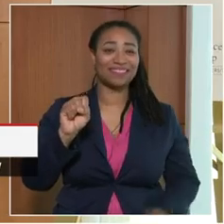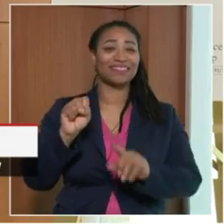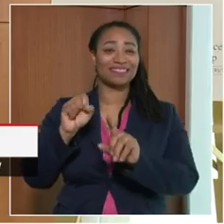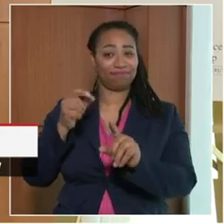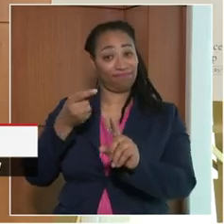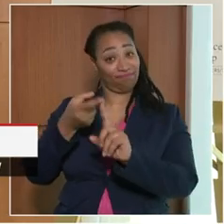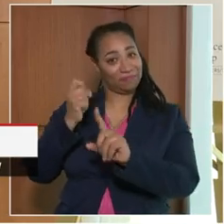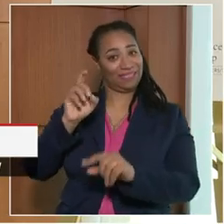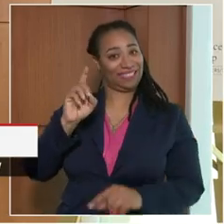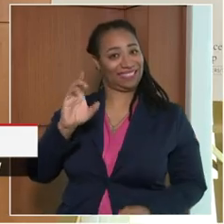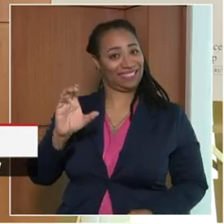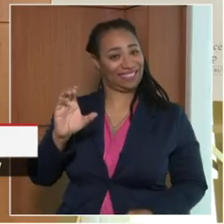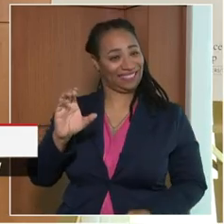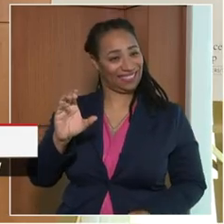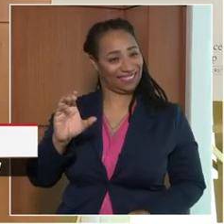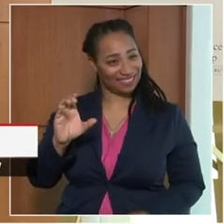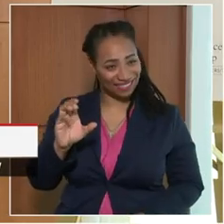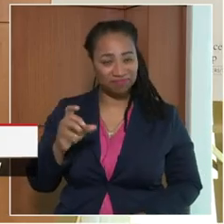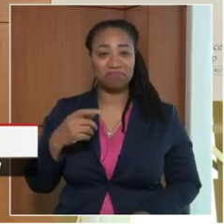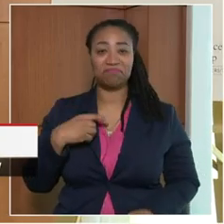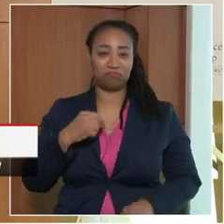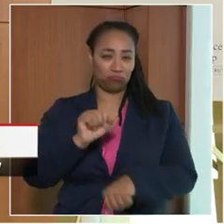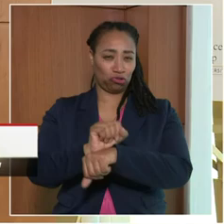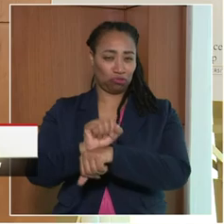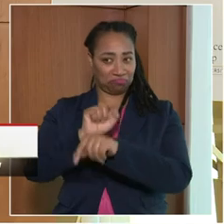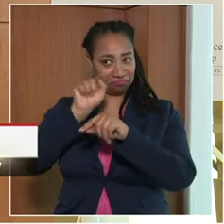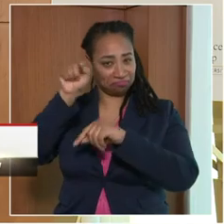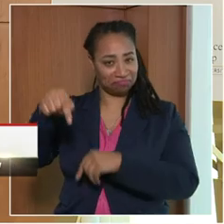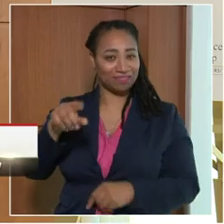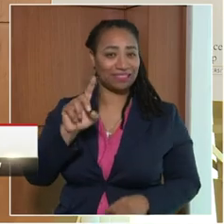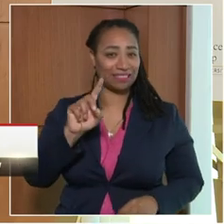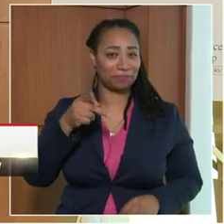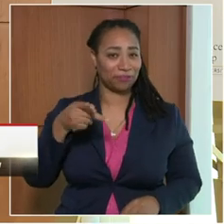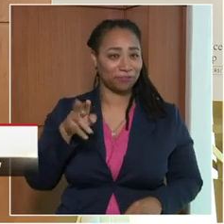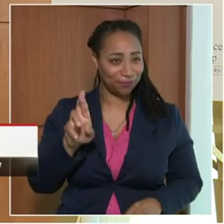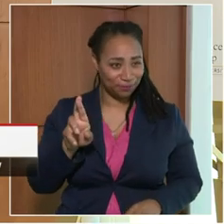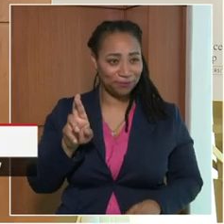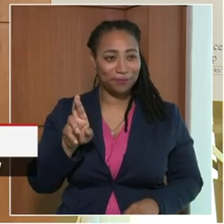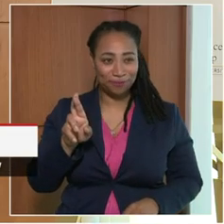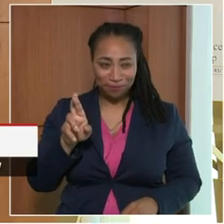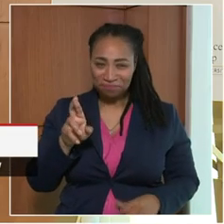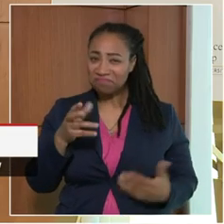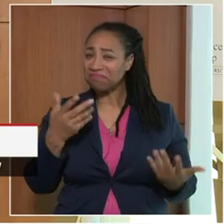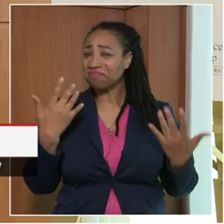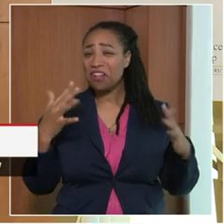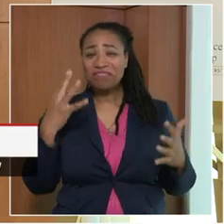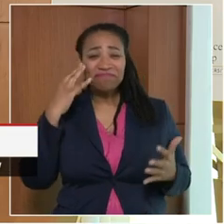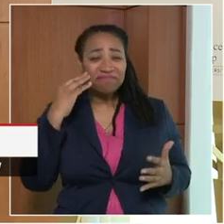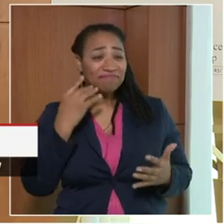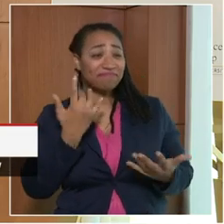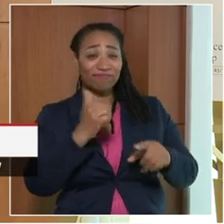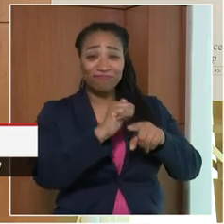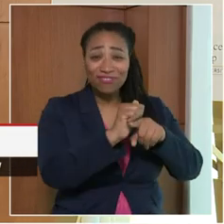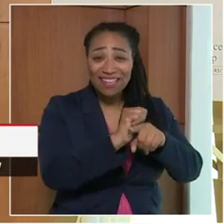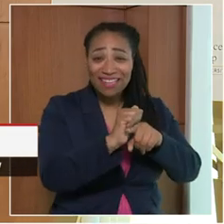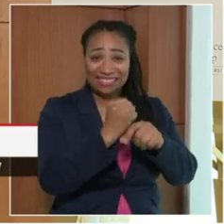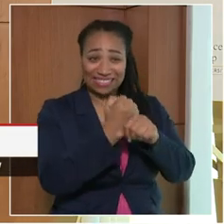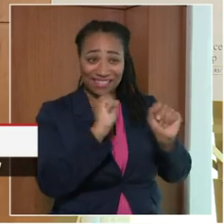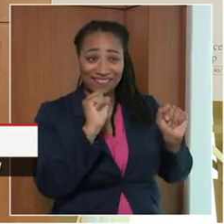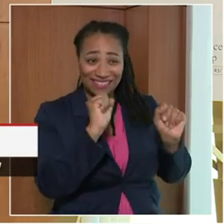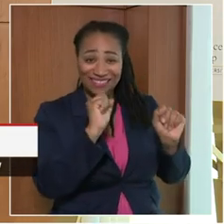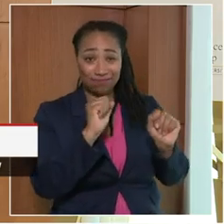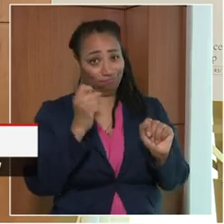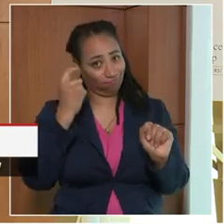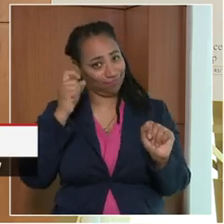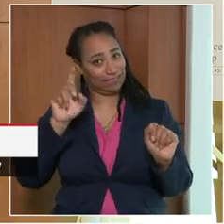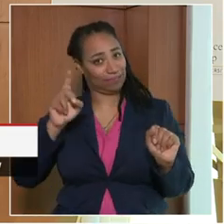of experience in aquatic operations, safety training, and community engagement with the DC Department of Parks and Recreation. I could not be